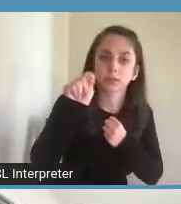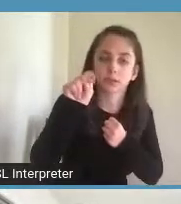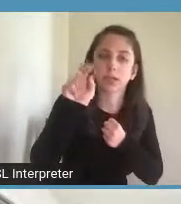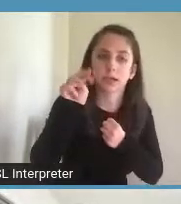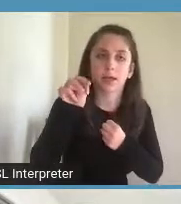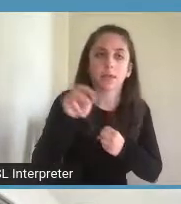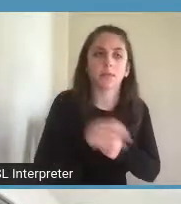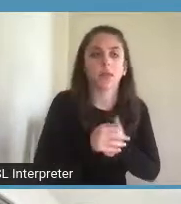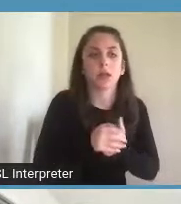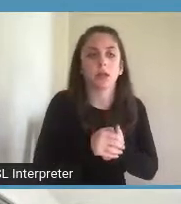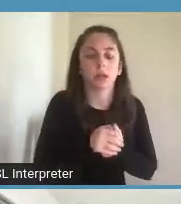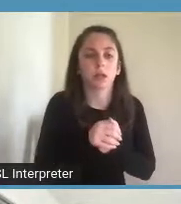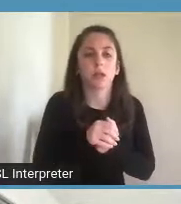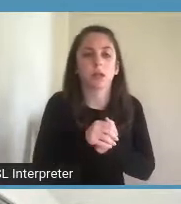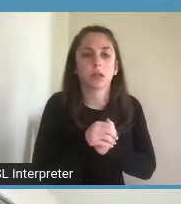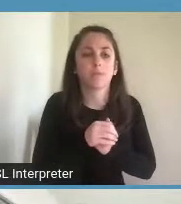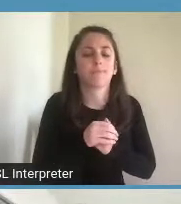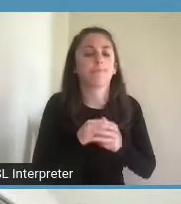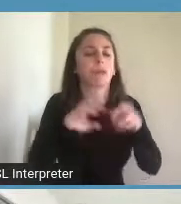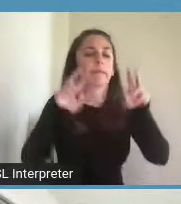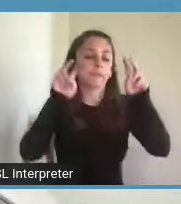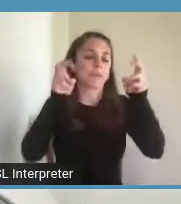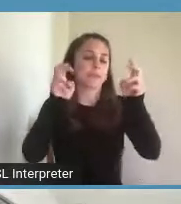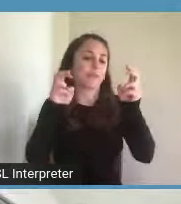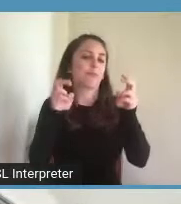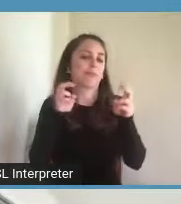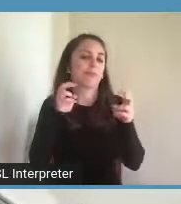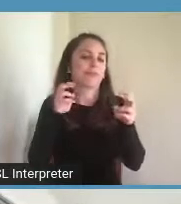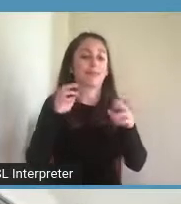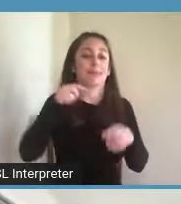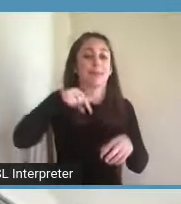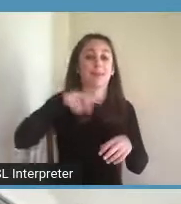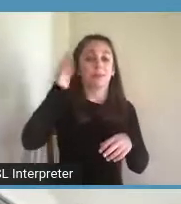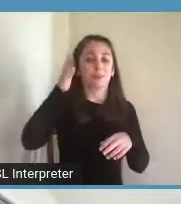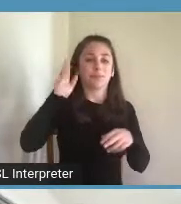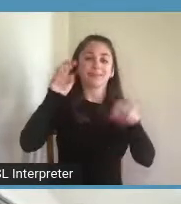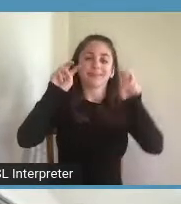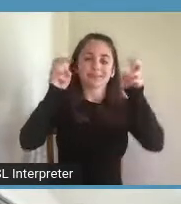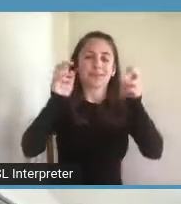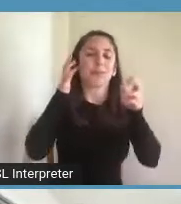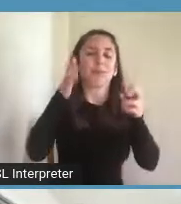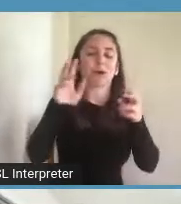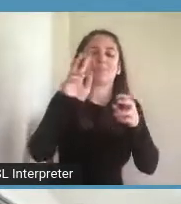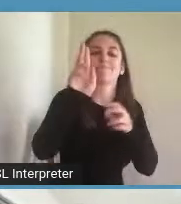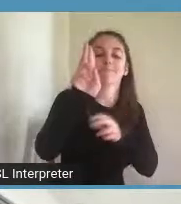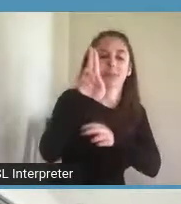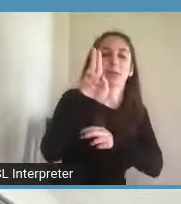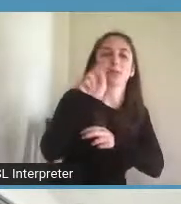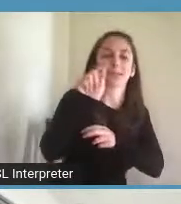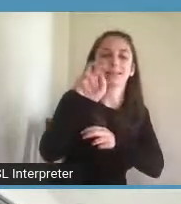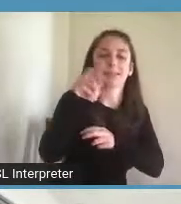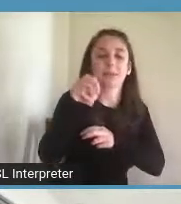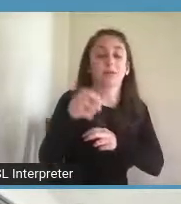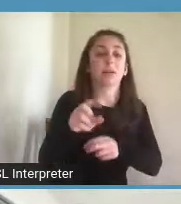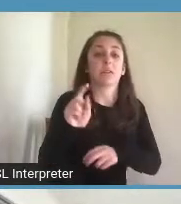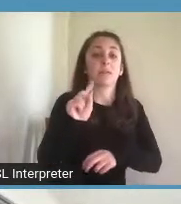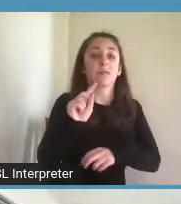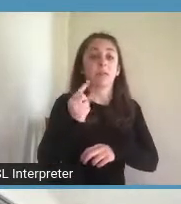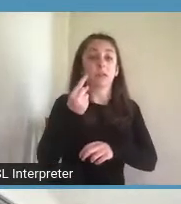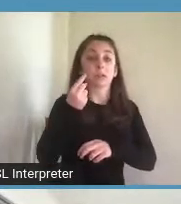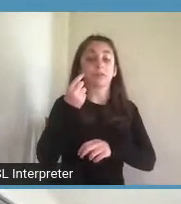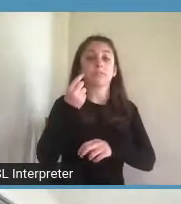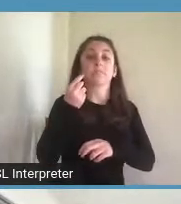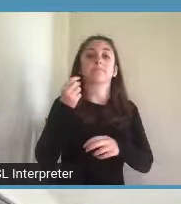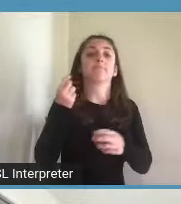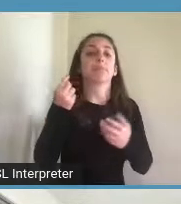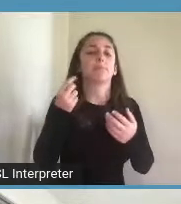is gonna be a theme throughout the presentation. Okay, so what's the first thing people usually see on my website? This is